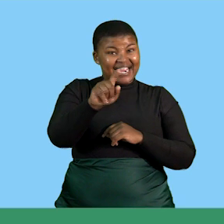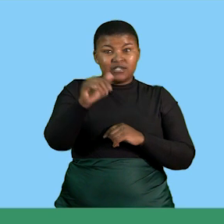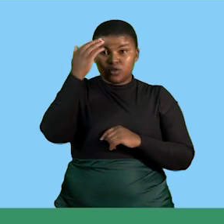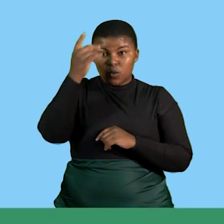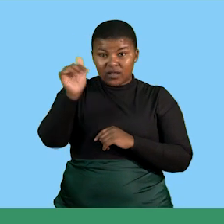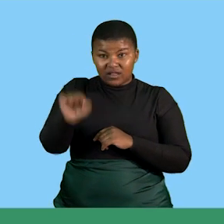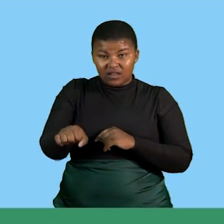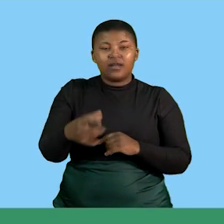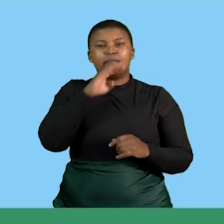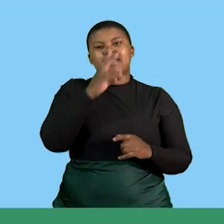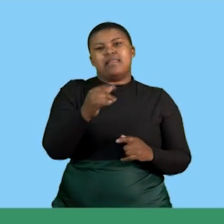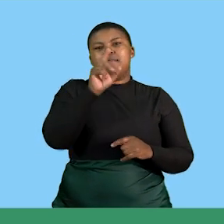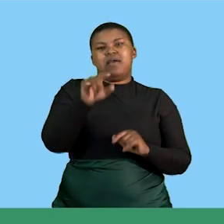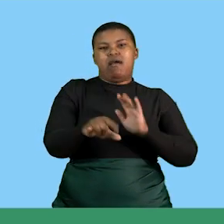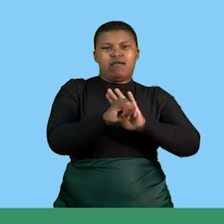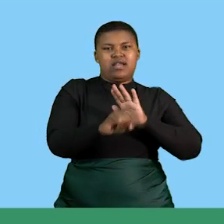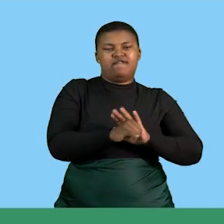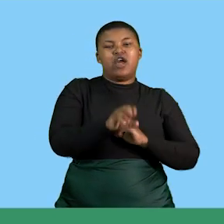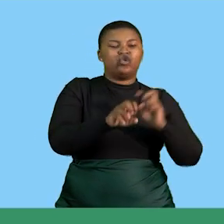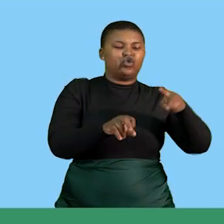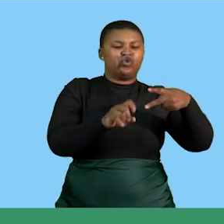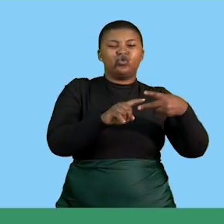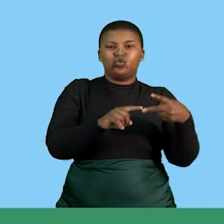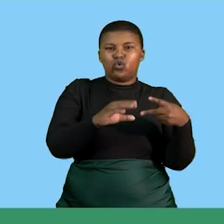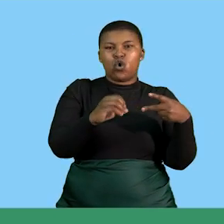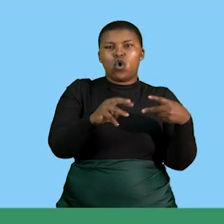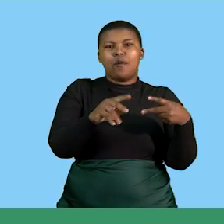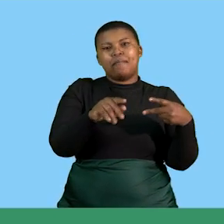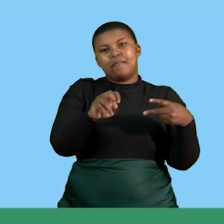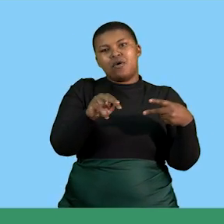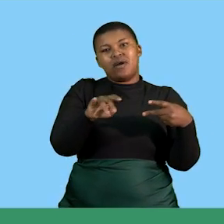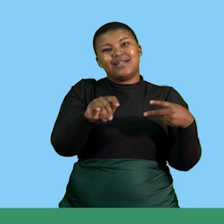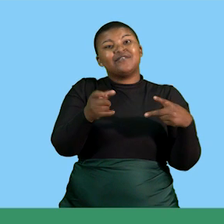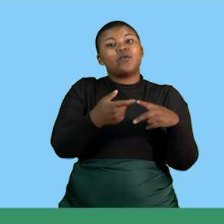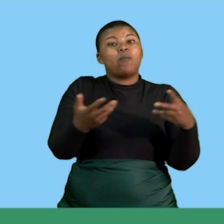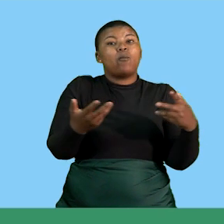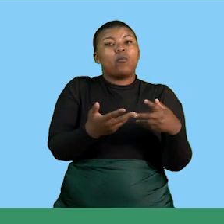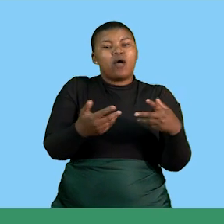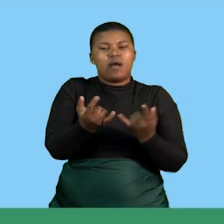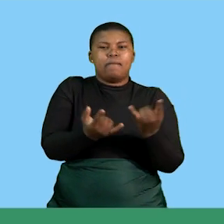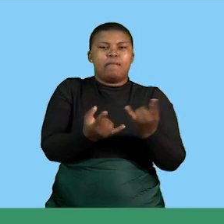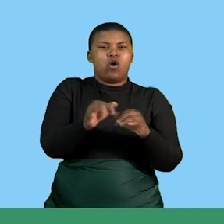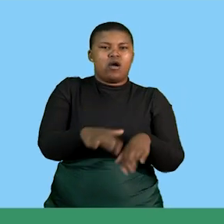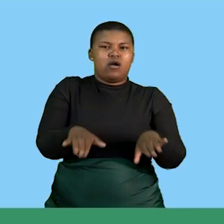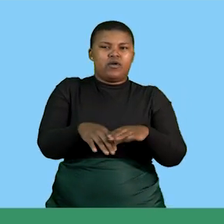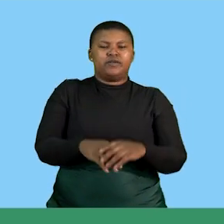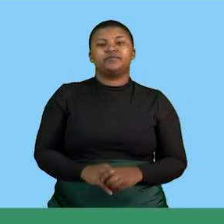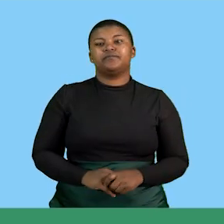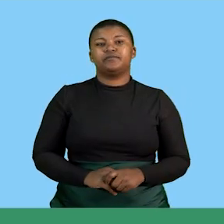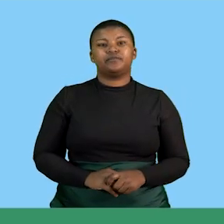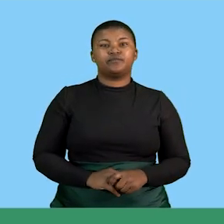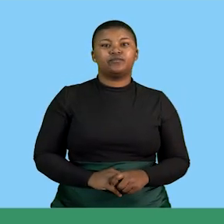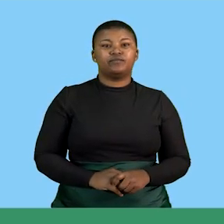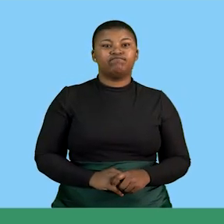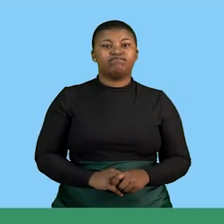environment. So we must identify two components from the market environment out of the scenario. The question then